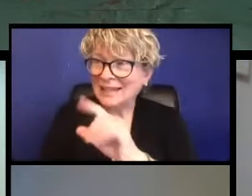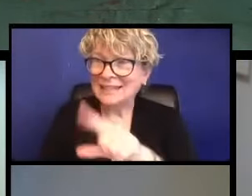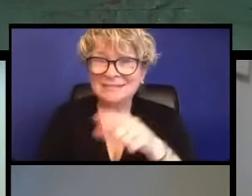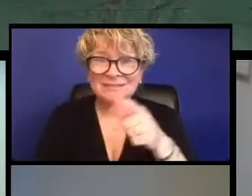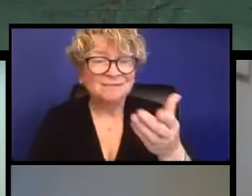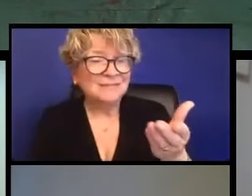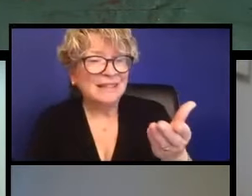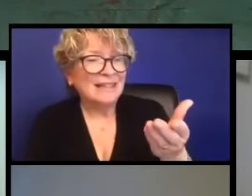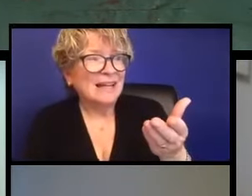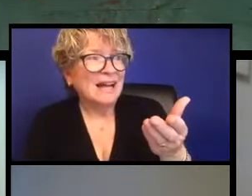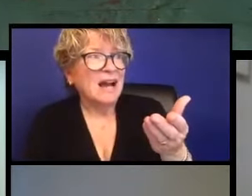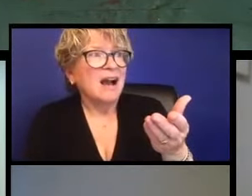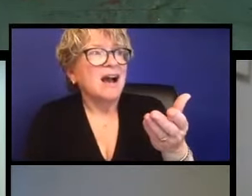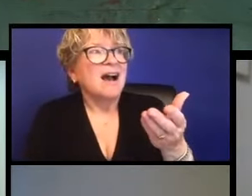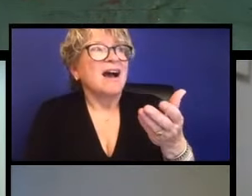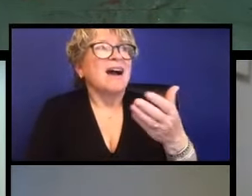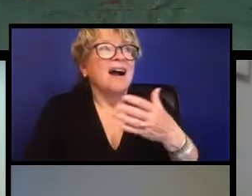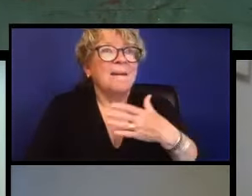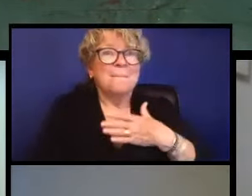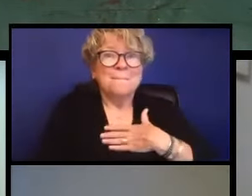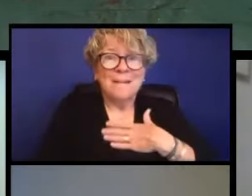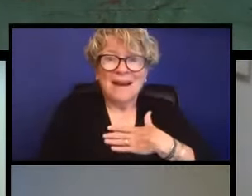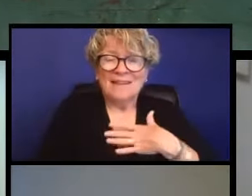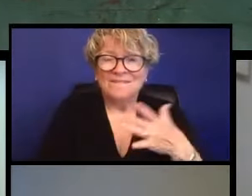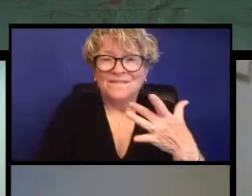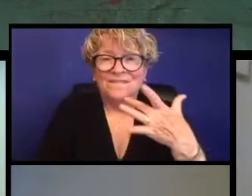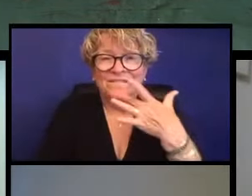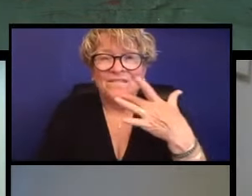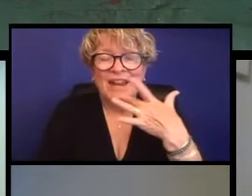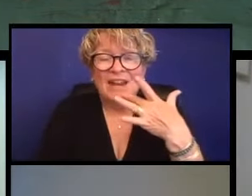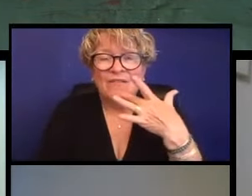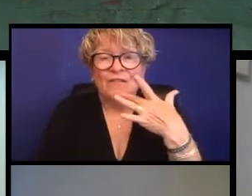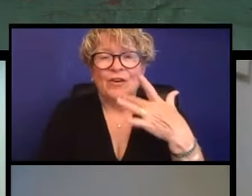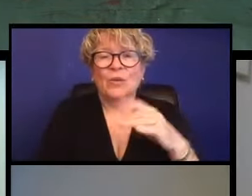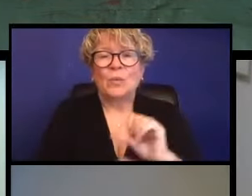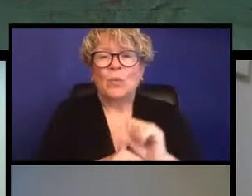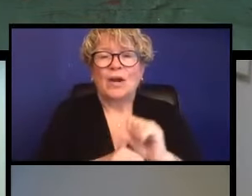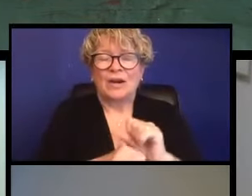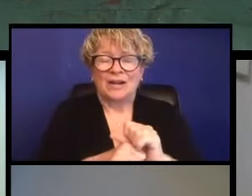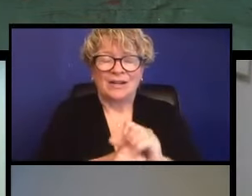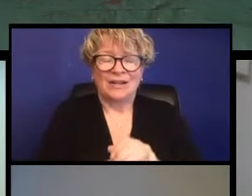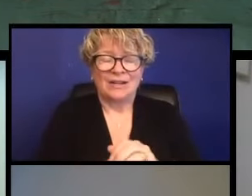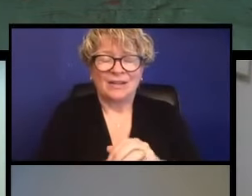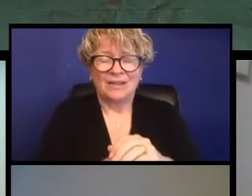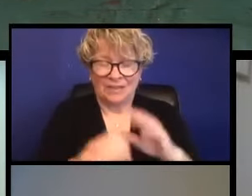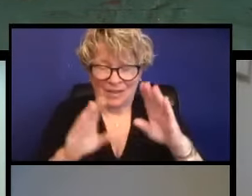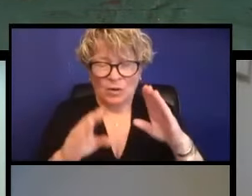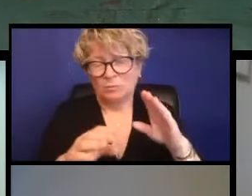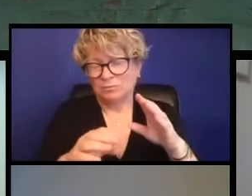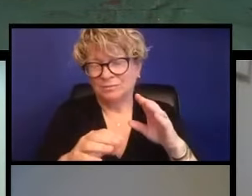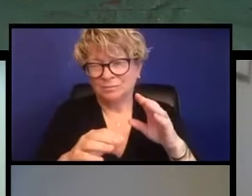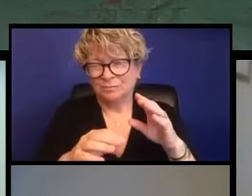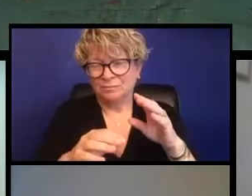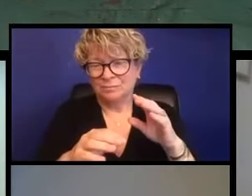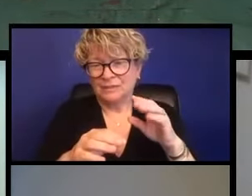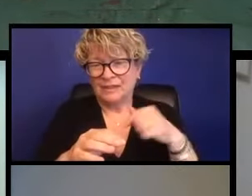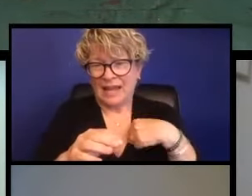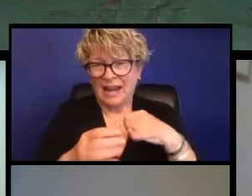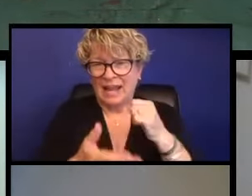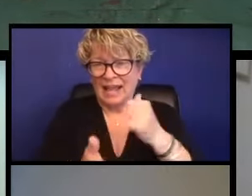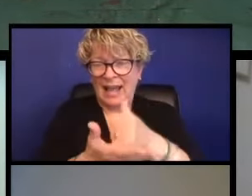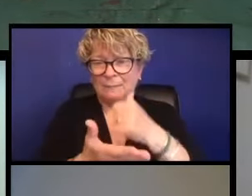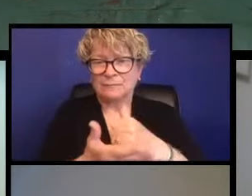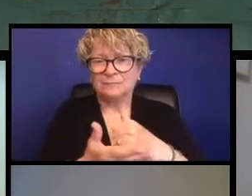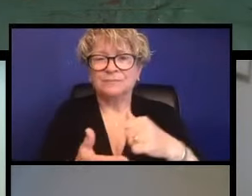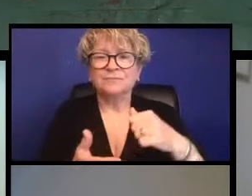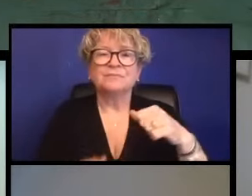Actually, my favorite stuff that I've really worked on has got to be stuff for Nightmares